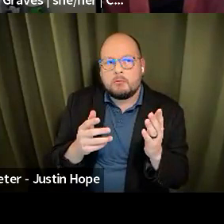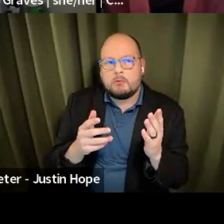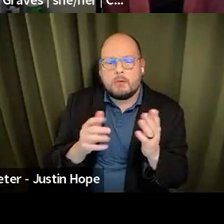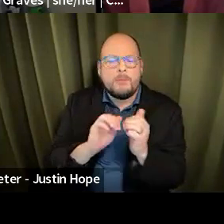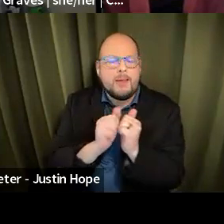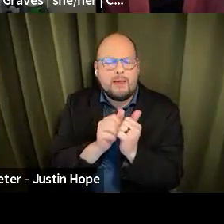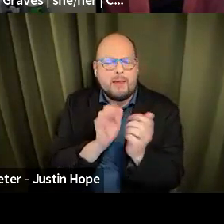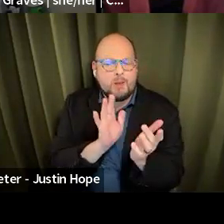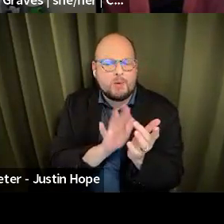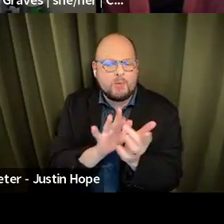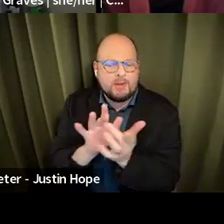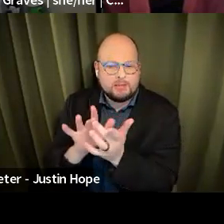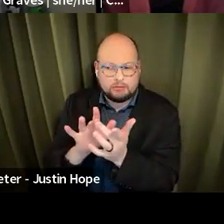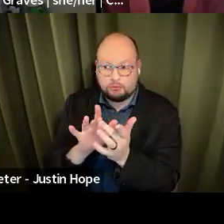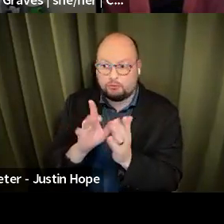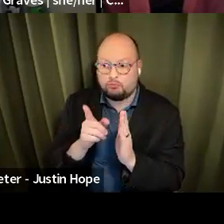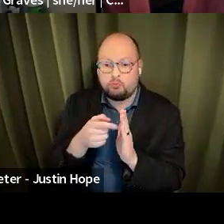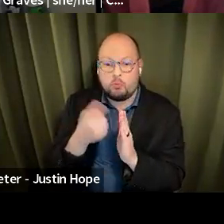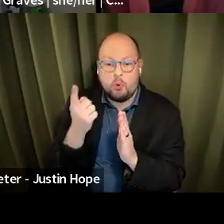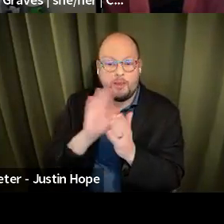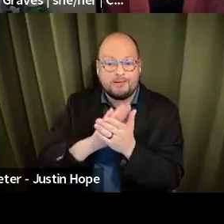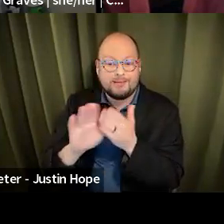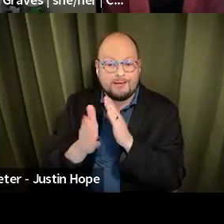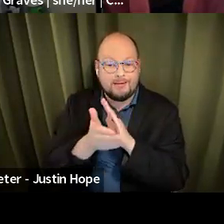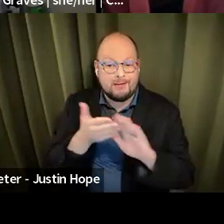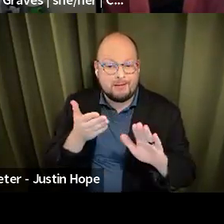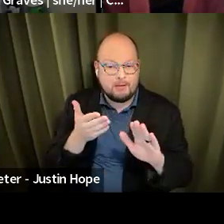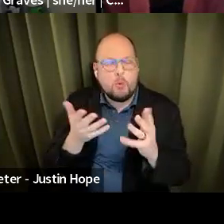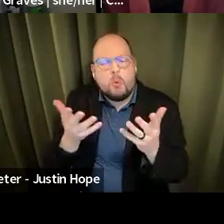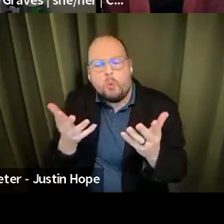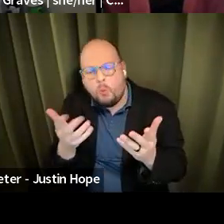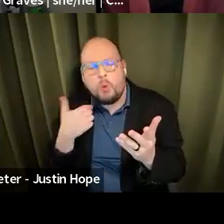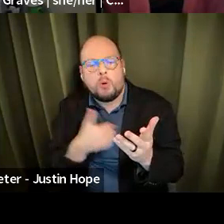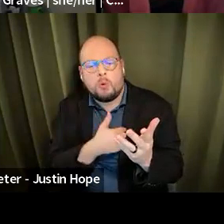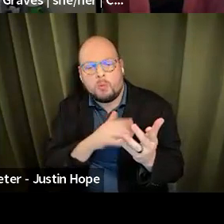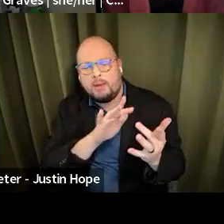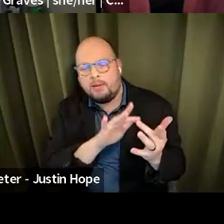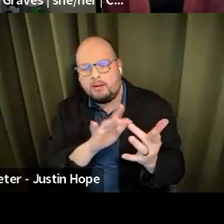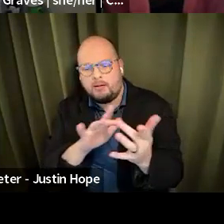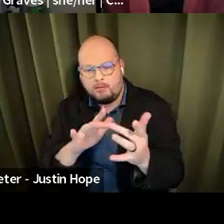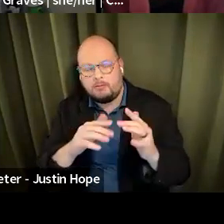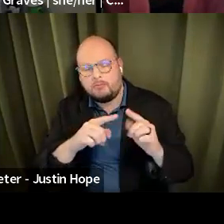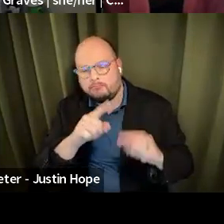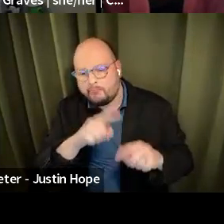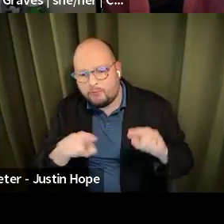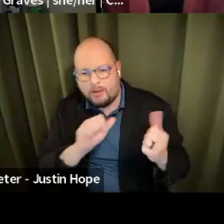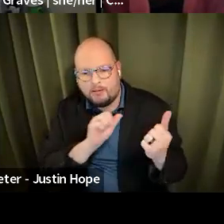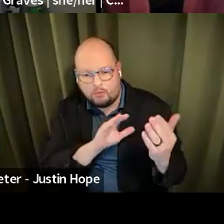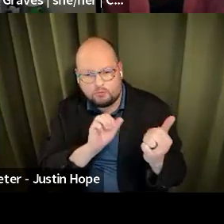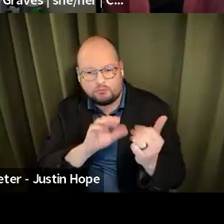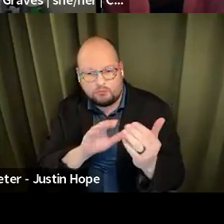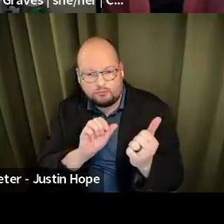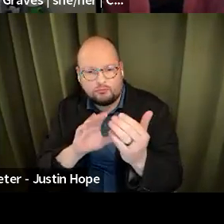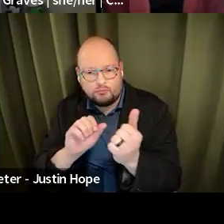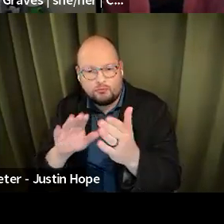is it only one and done? Or are there a variety of ways that we touch staff members to make sure that they're understanding the